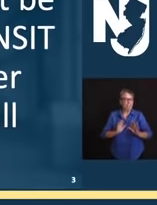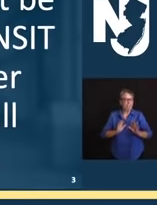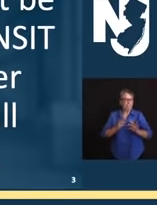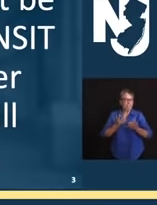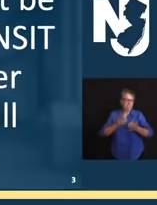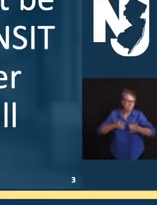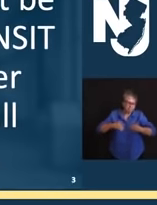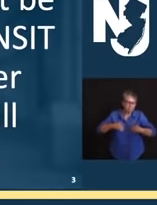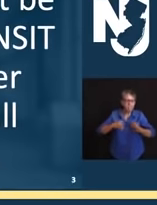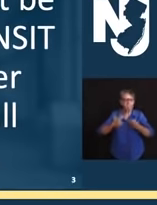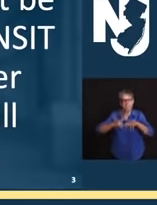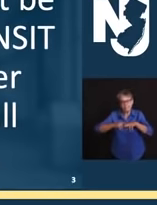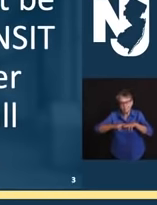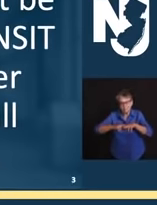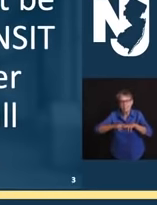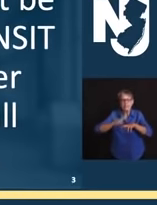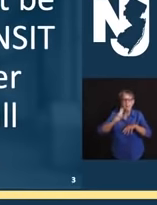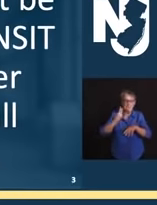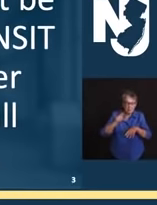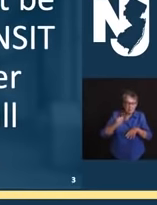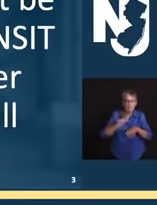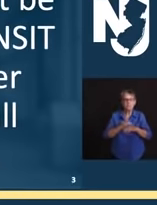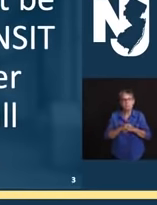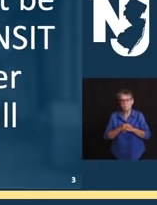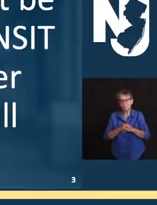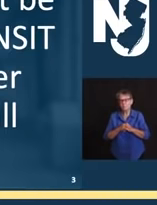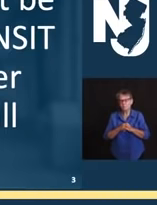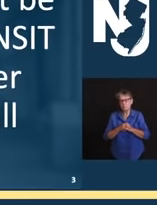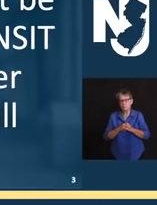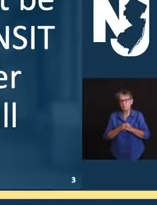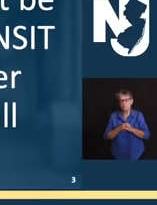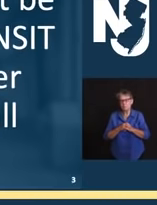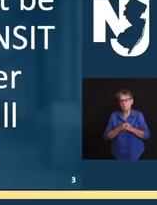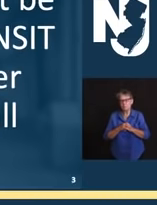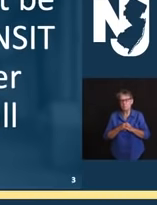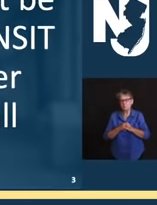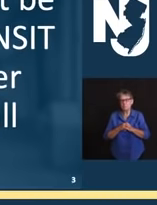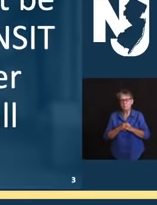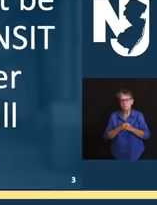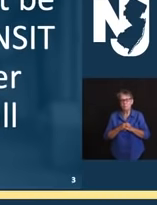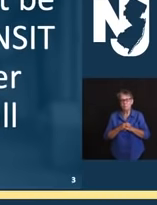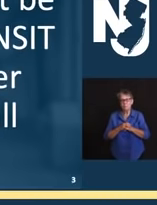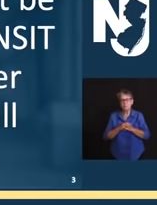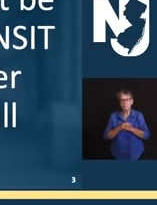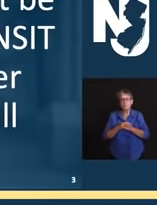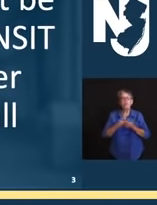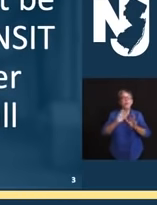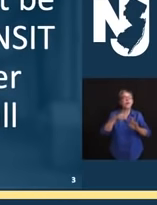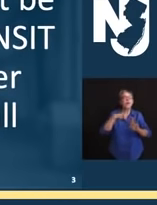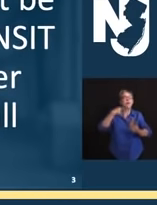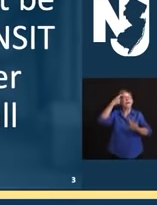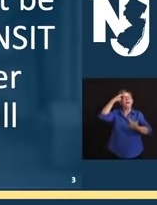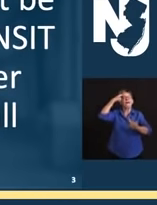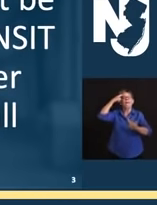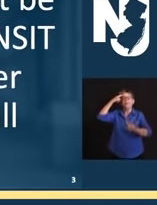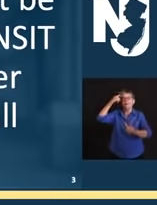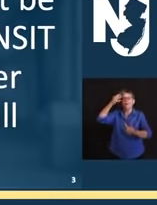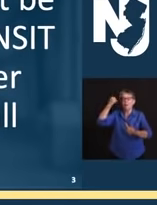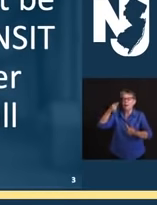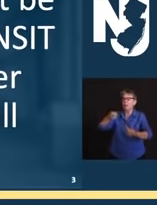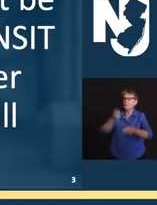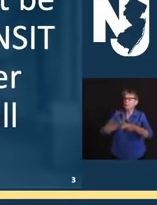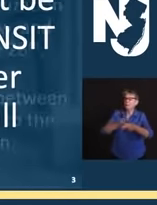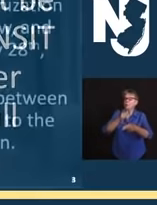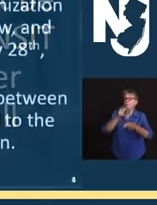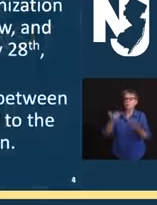welcome Jared Maples, the Director of the Office of Homeland Security and Preparedness, with us today. The second order that